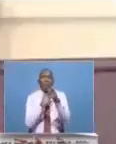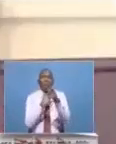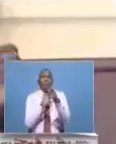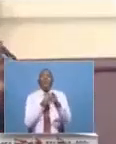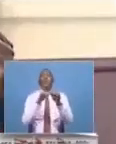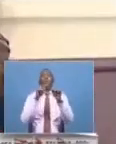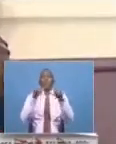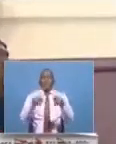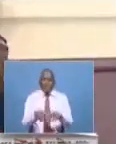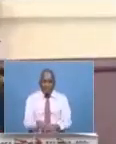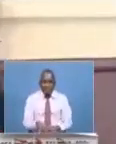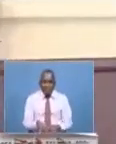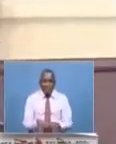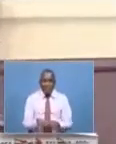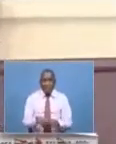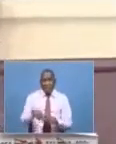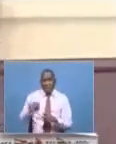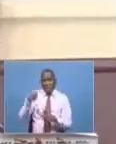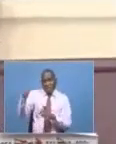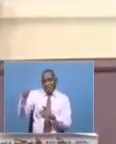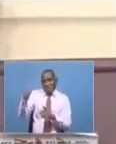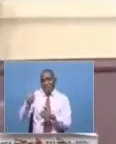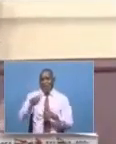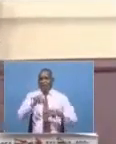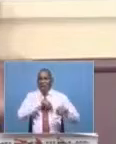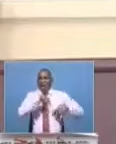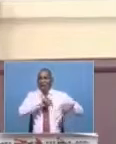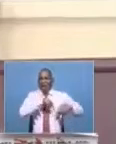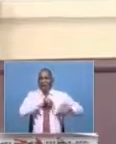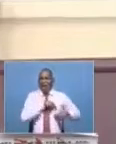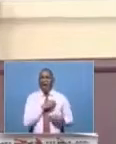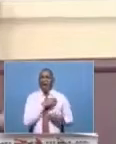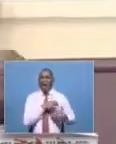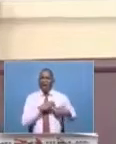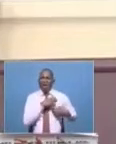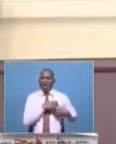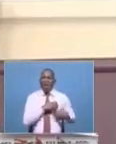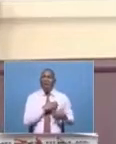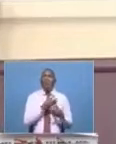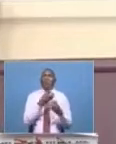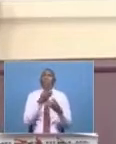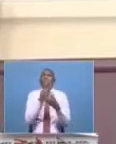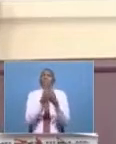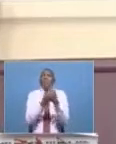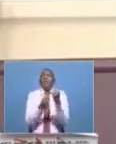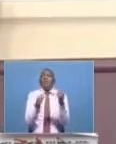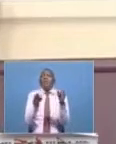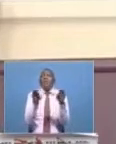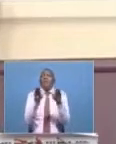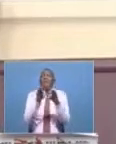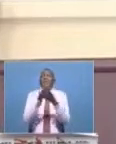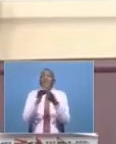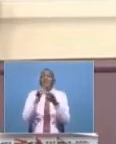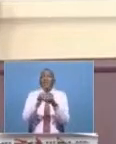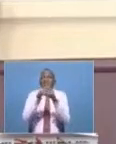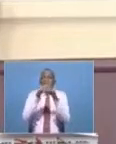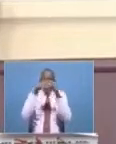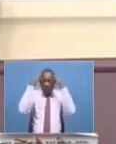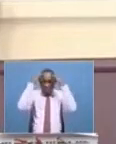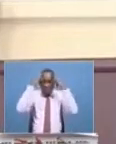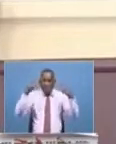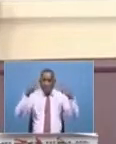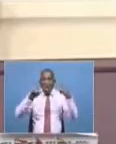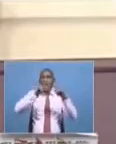There was extensive argument on both sides, including questions by the bench.